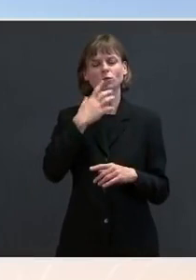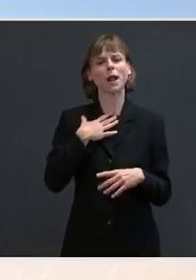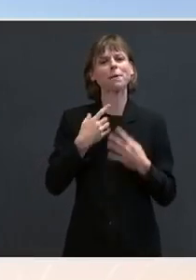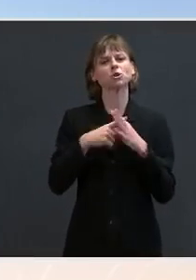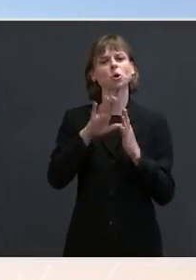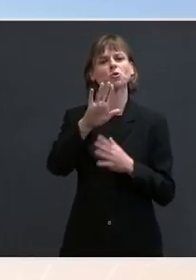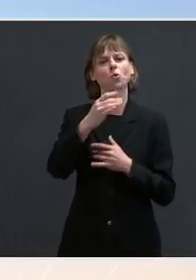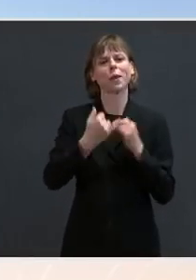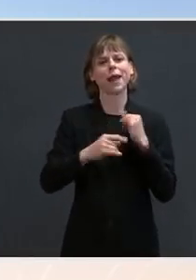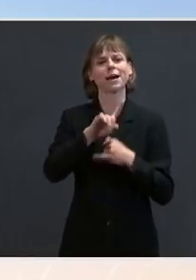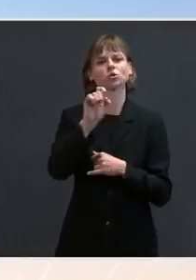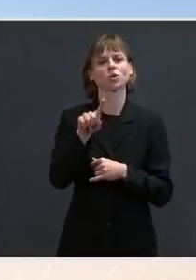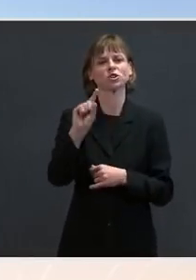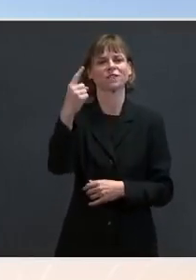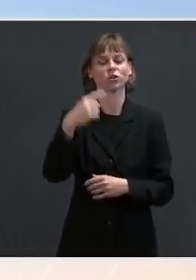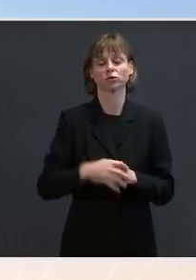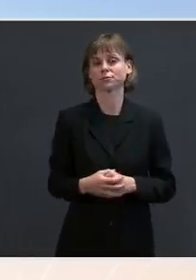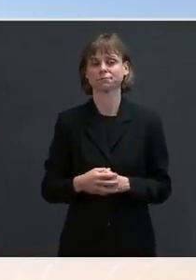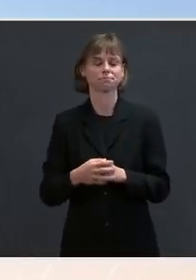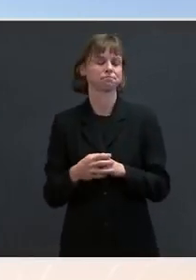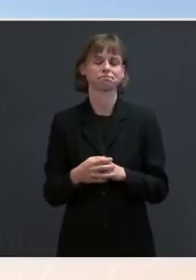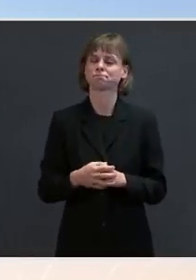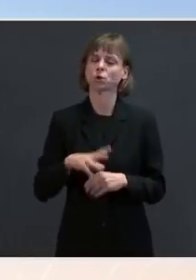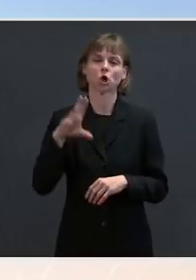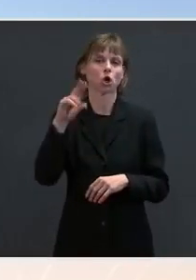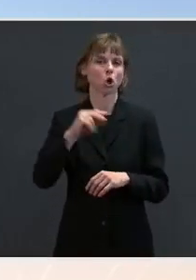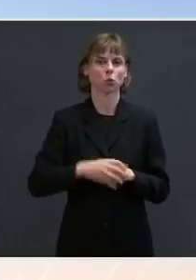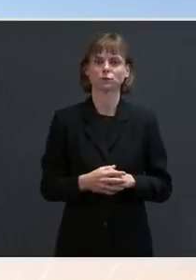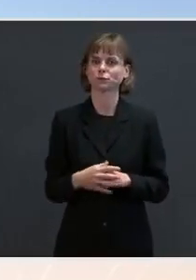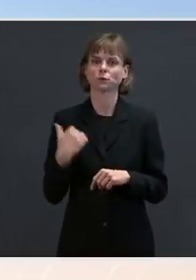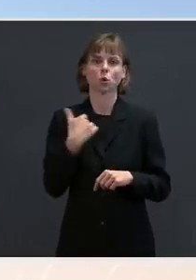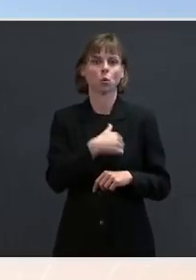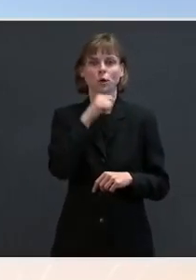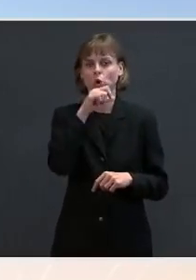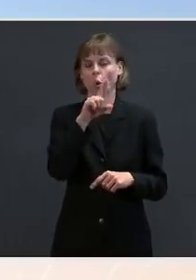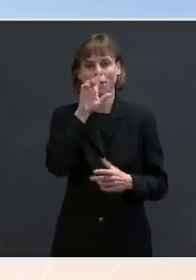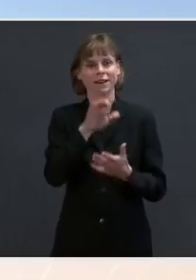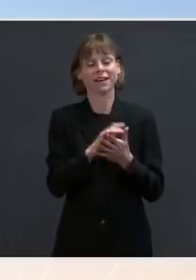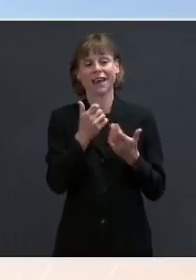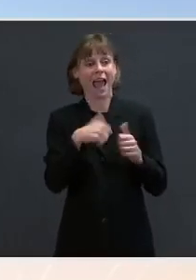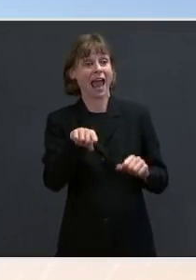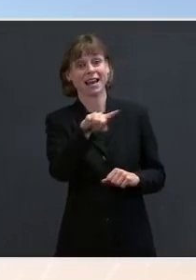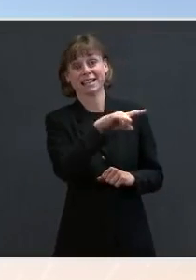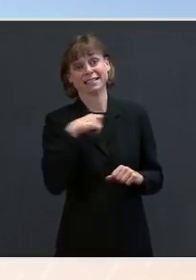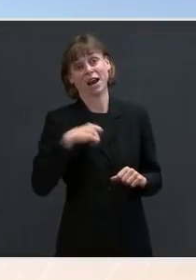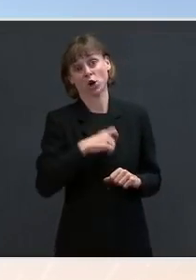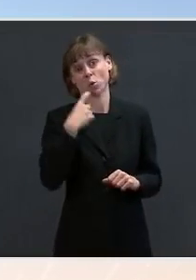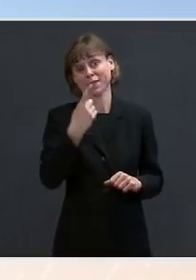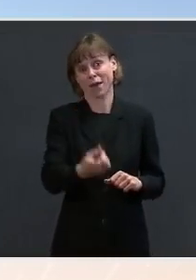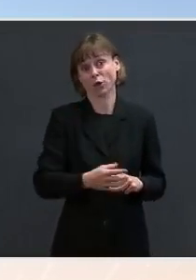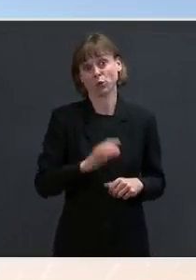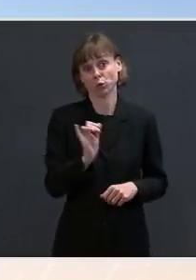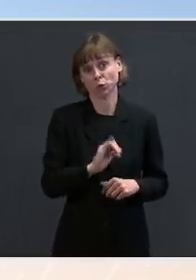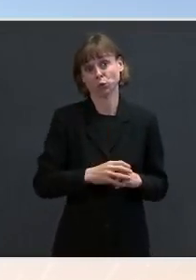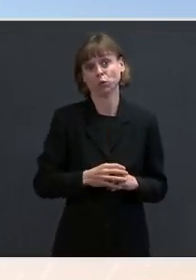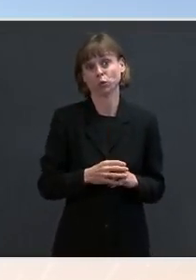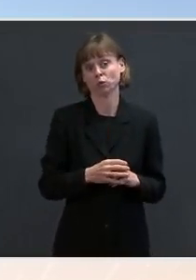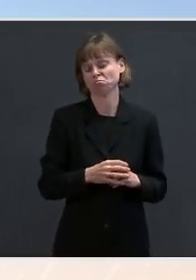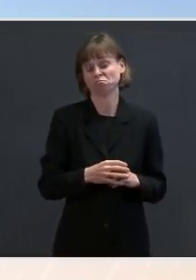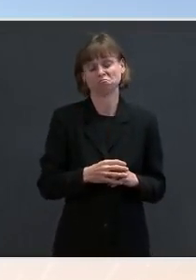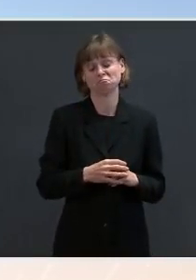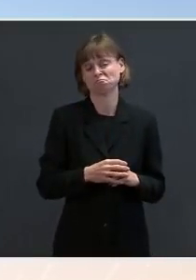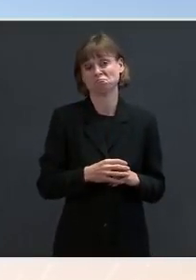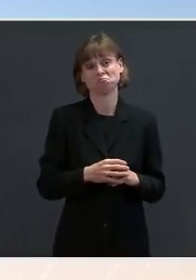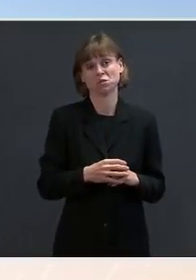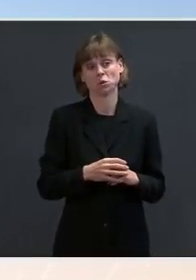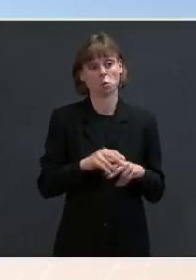first. No, we don't believe, and any member of the Senate can tell you this, or I'm sure they will tell you this, that they look at